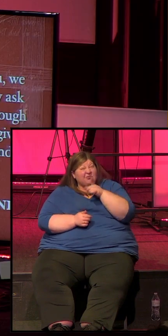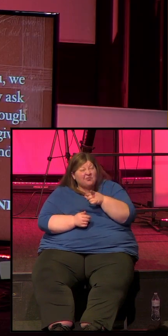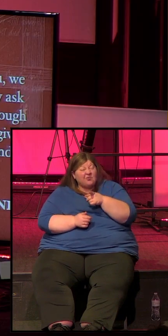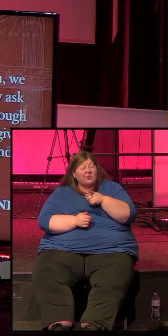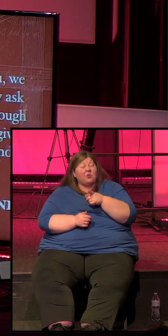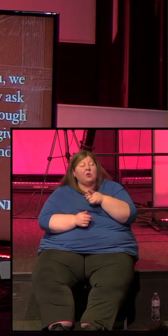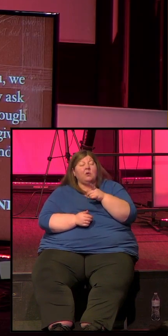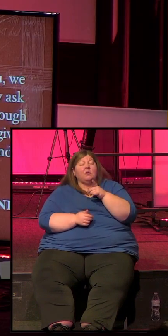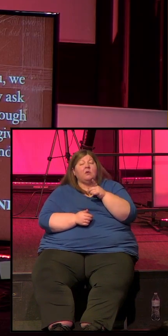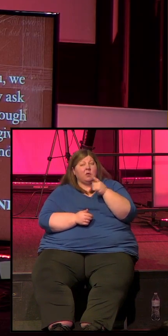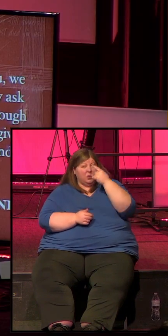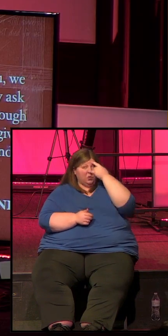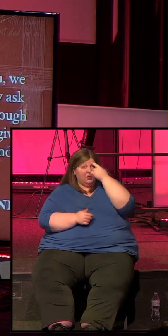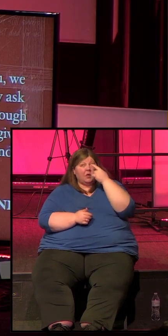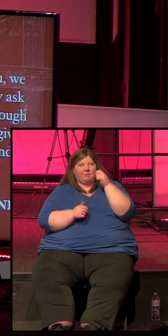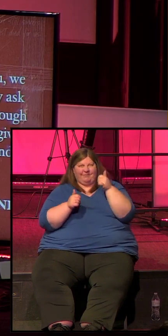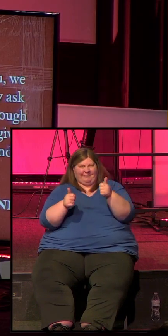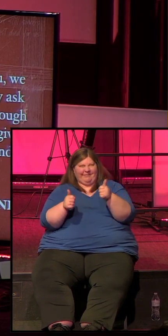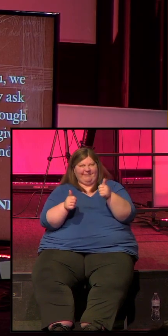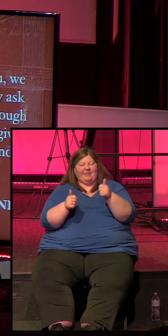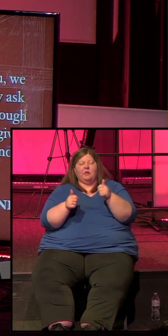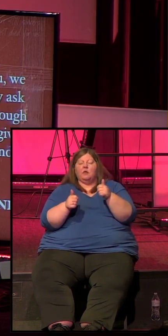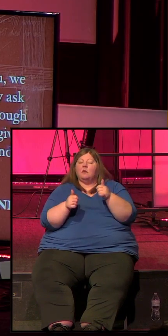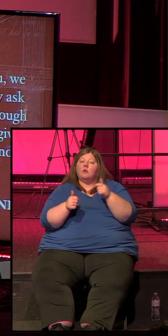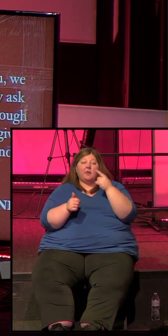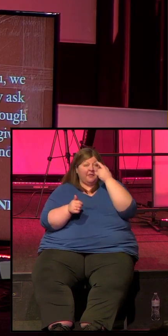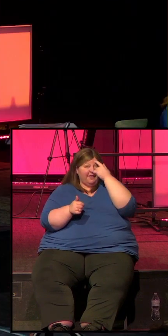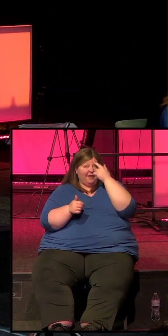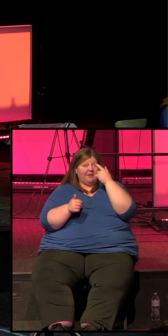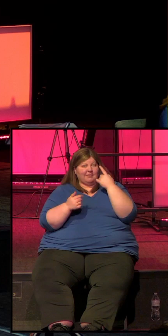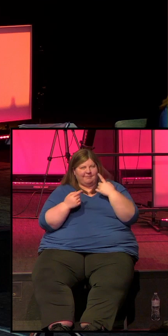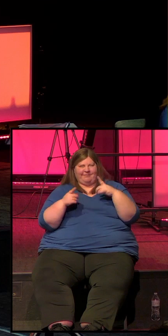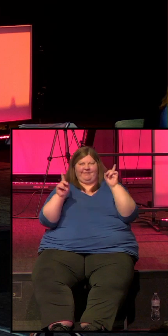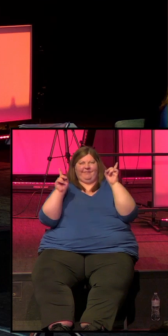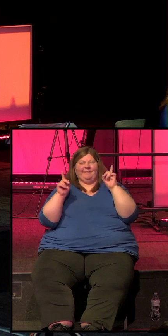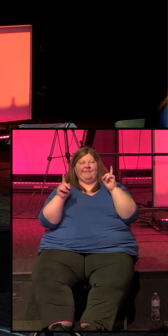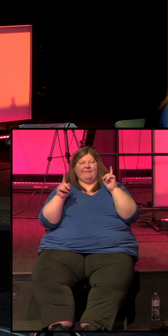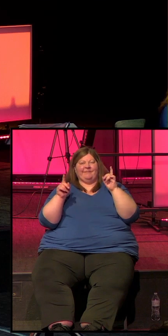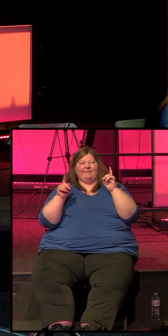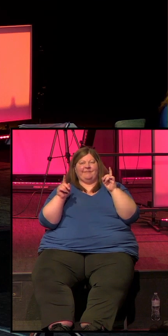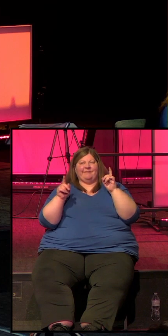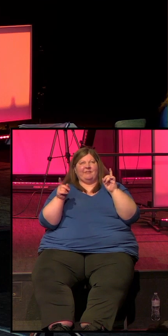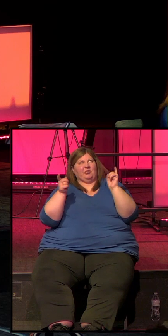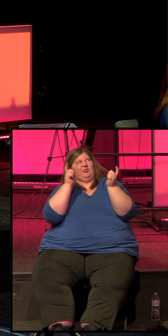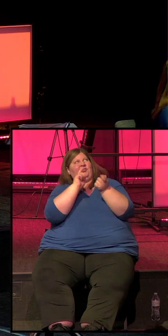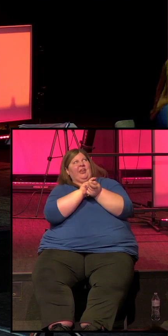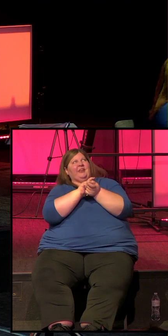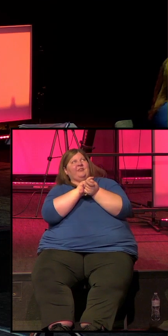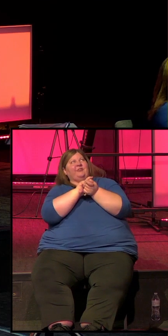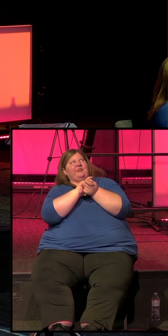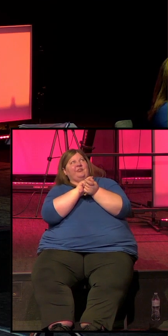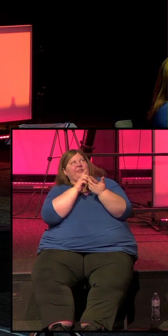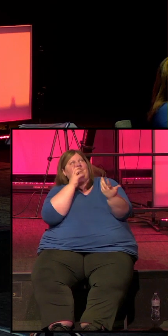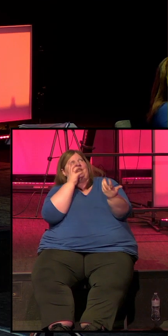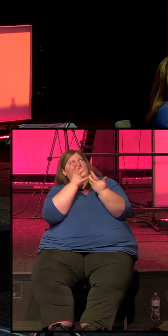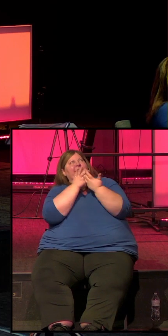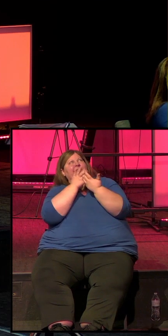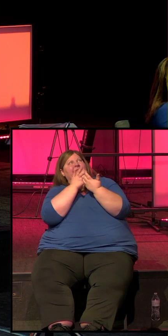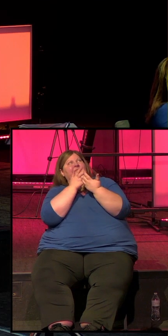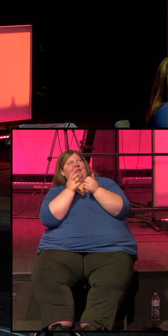to learn, you think it's going to achieve your salvation. You think that you can actually change your behavior on your